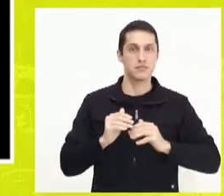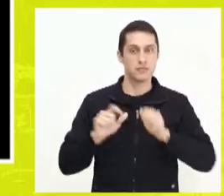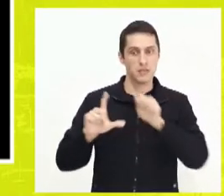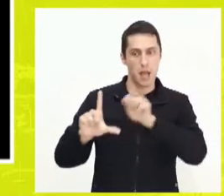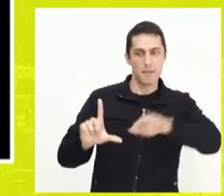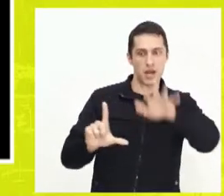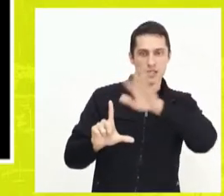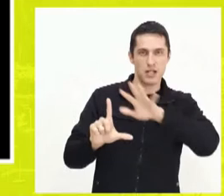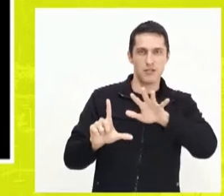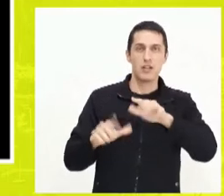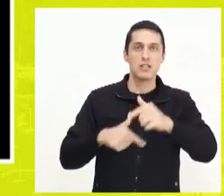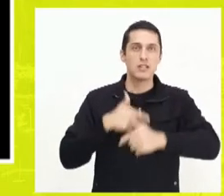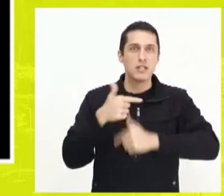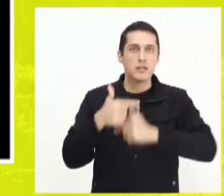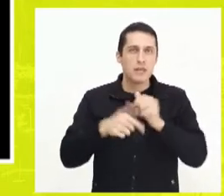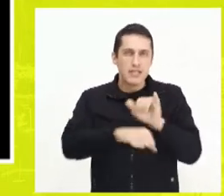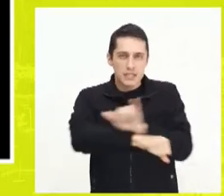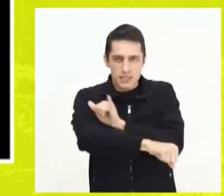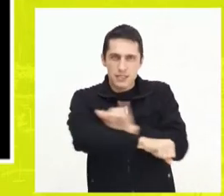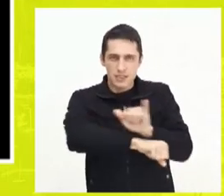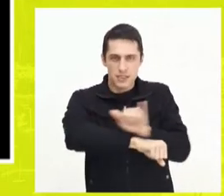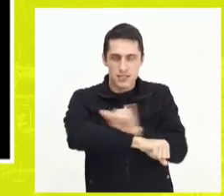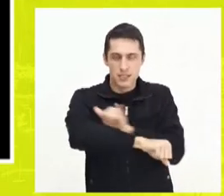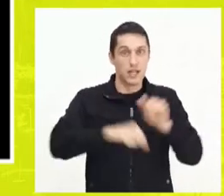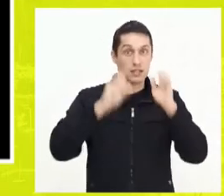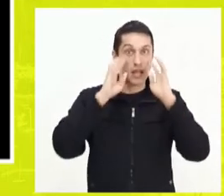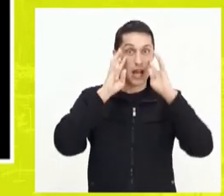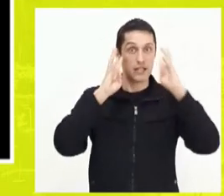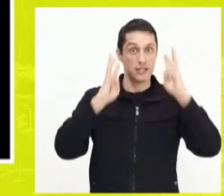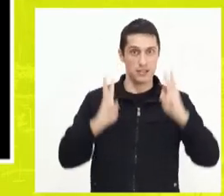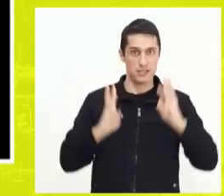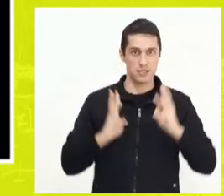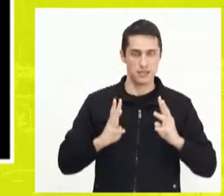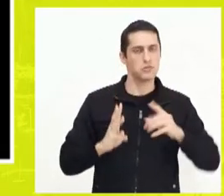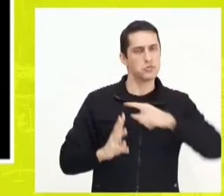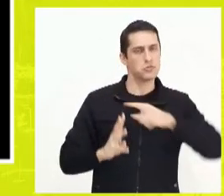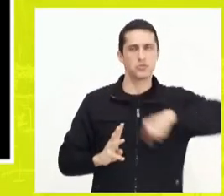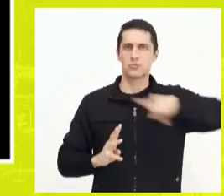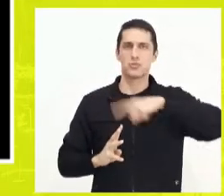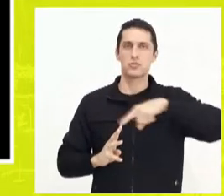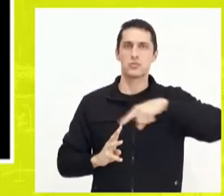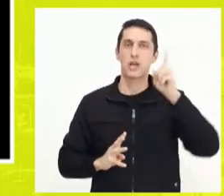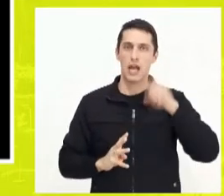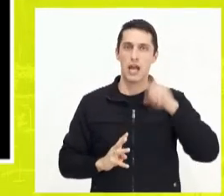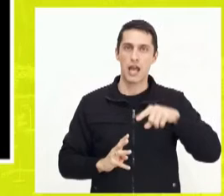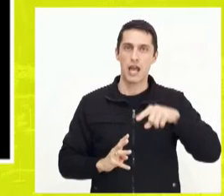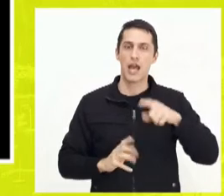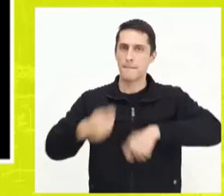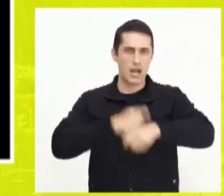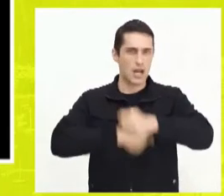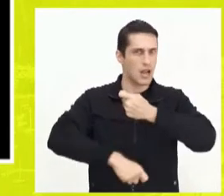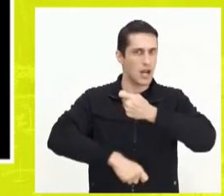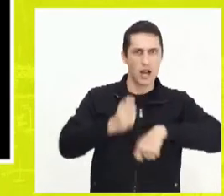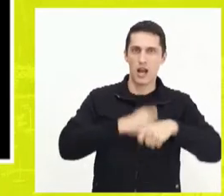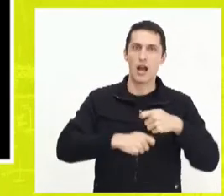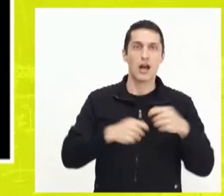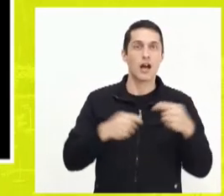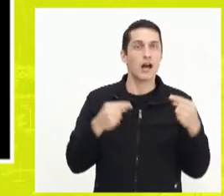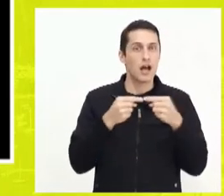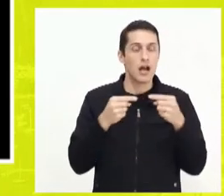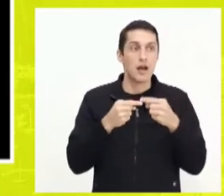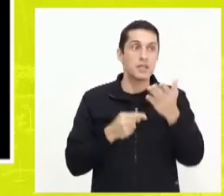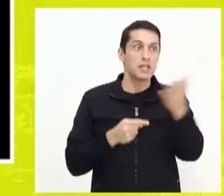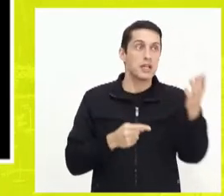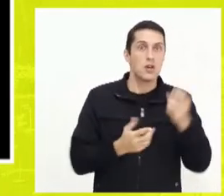nets working with attention strategies with users users are all of us